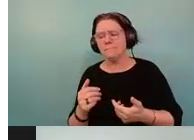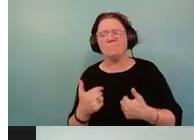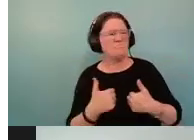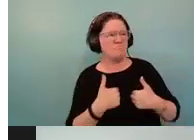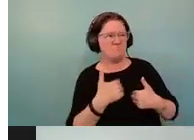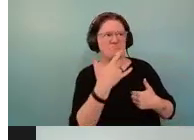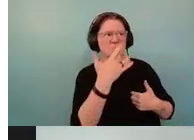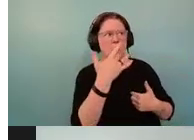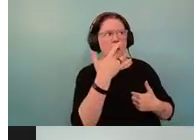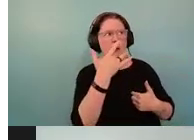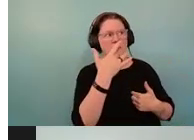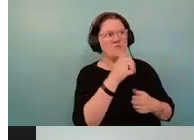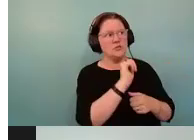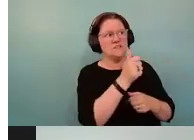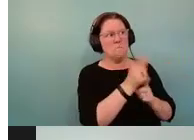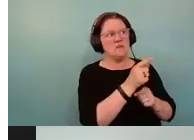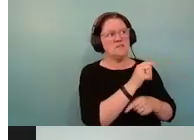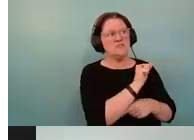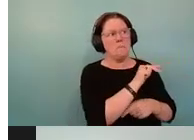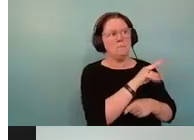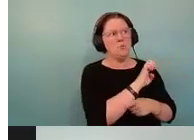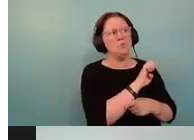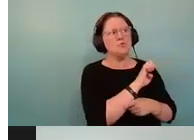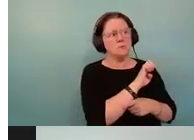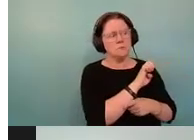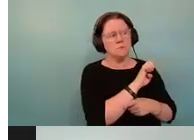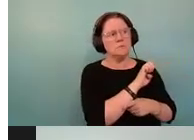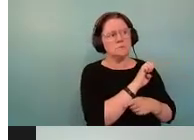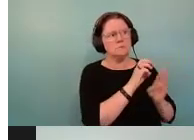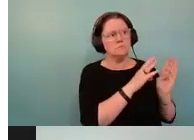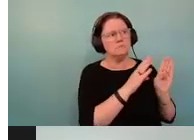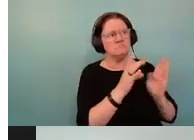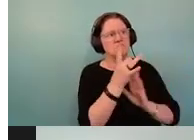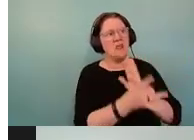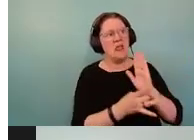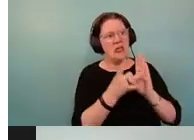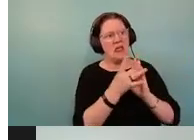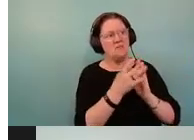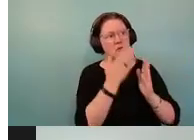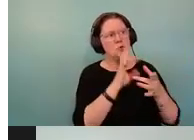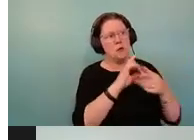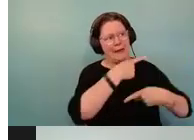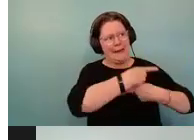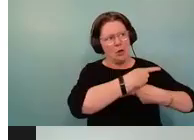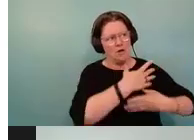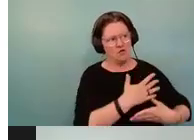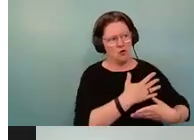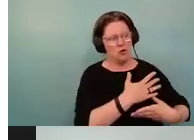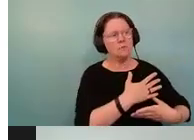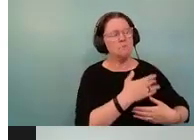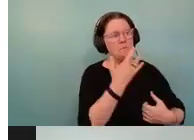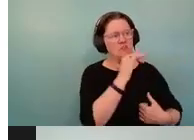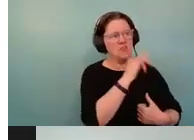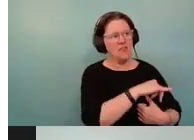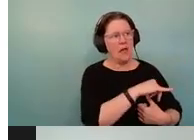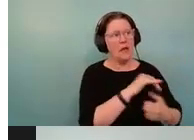rather have 10 minutes of abuse and, 8 hours of a good caregiver than